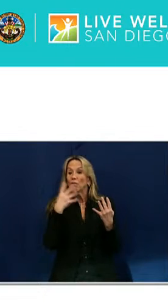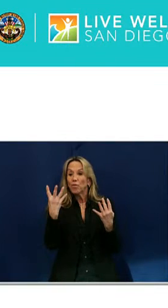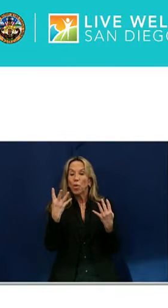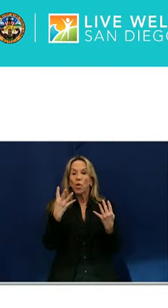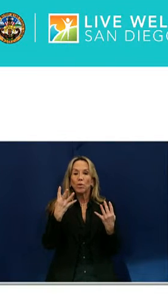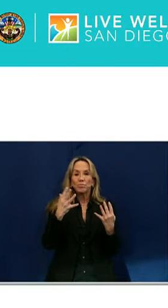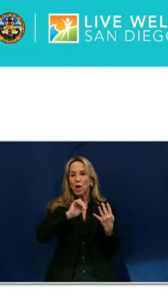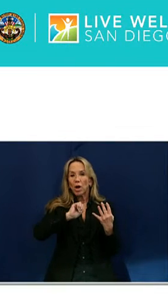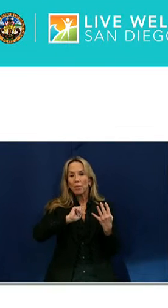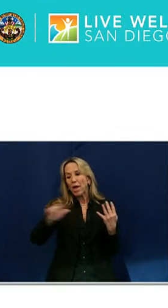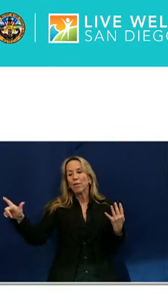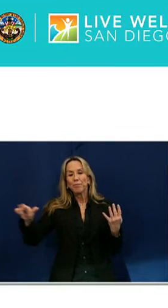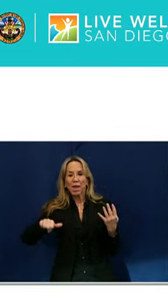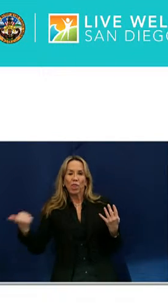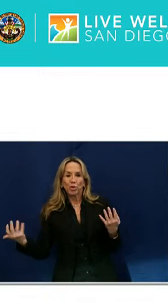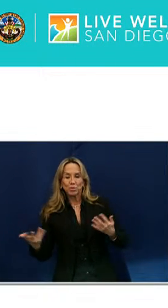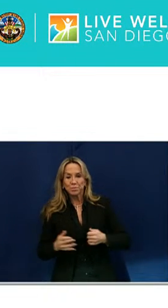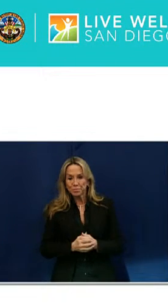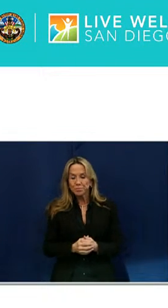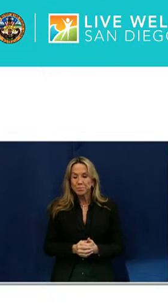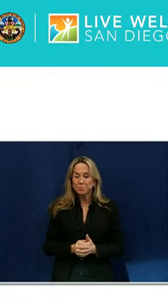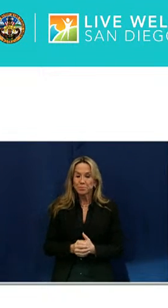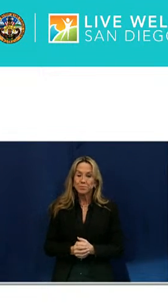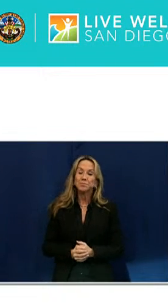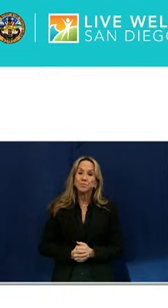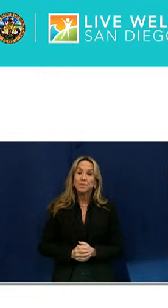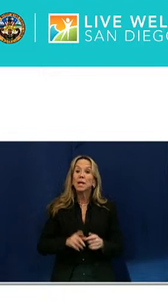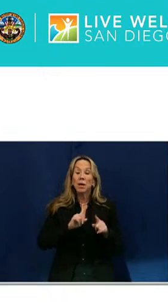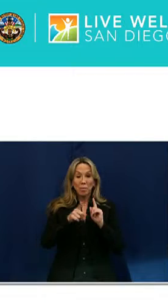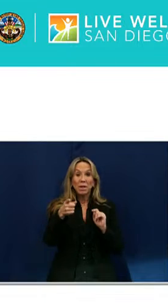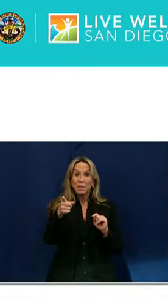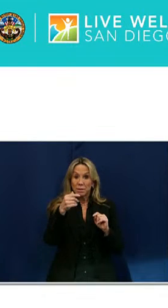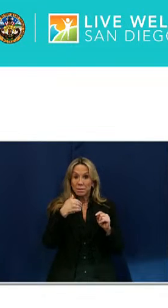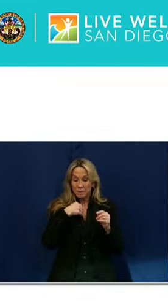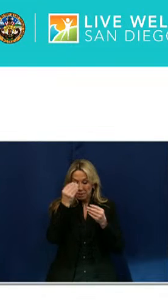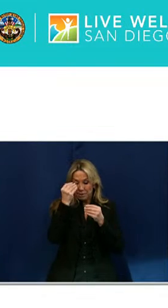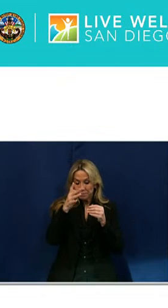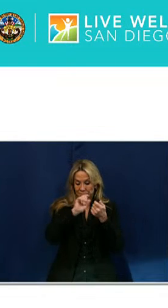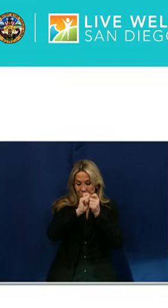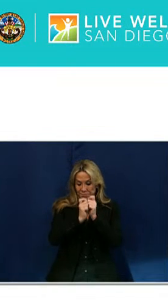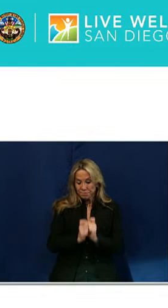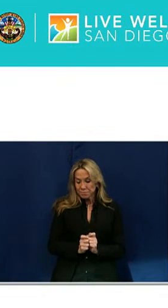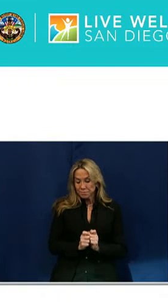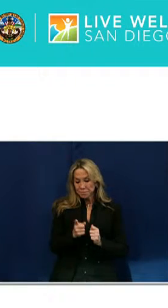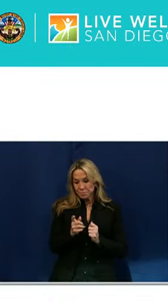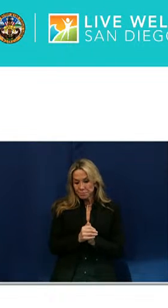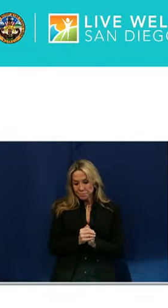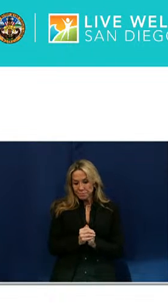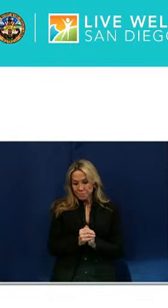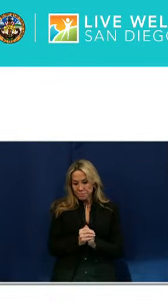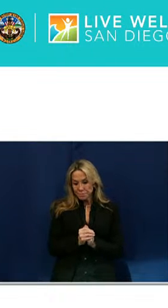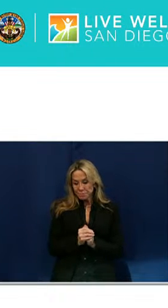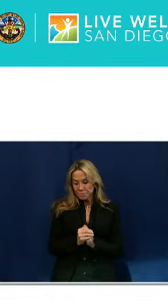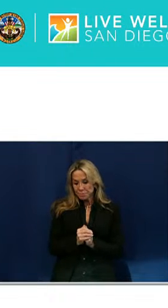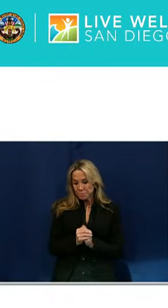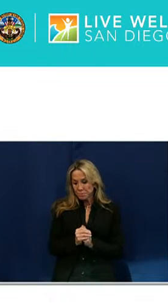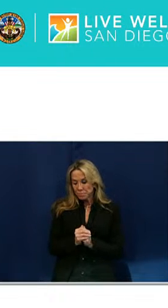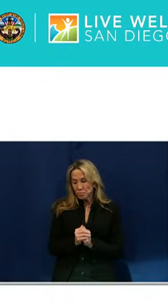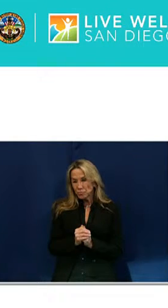everyone else. Now, this has been modified, and actually earlier this week